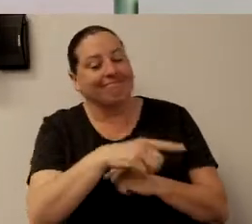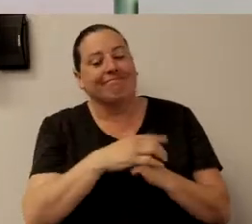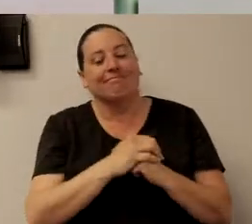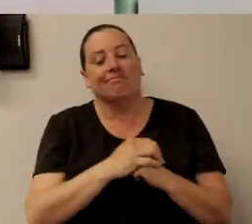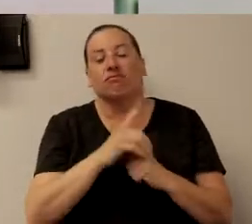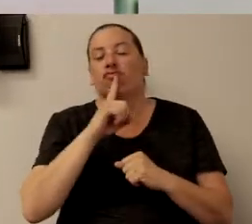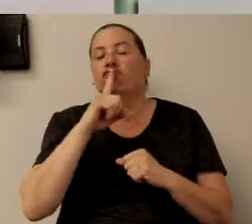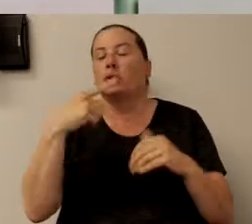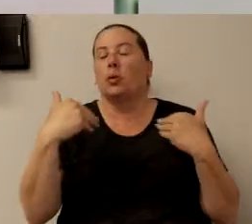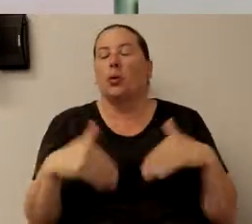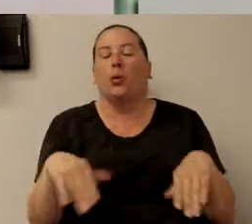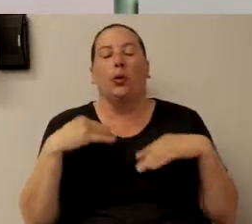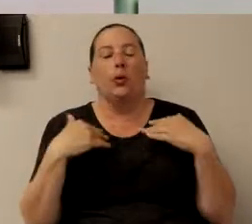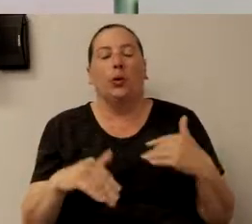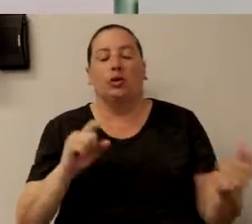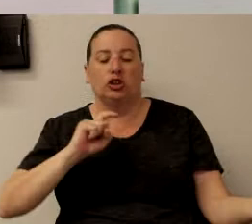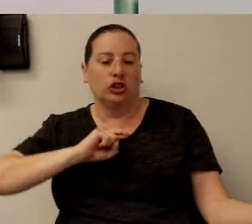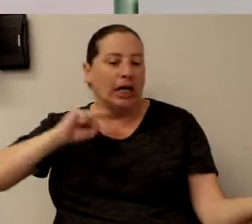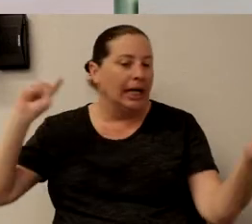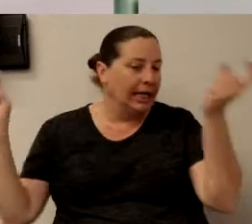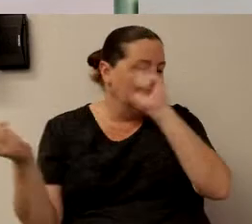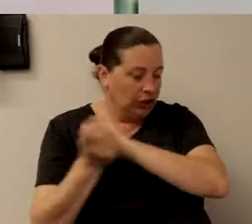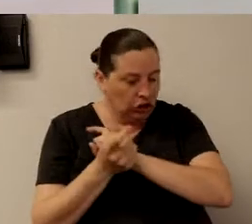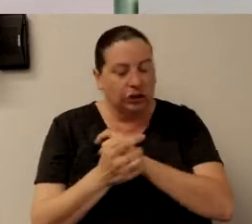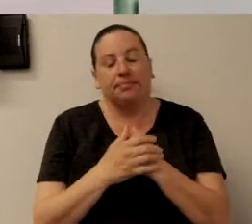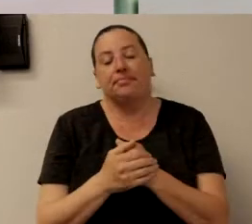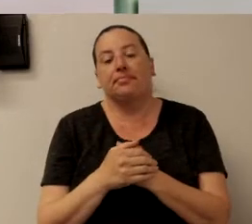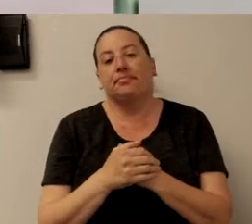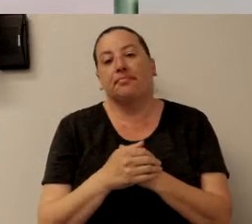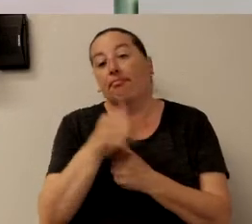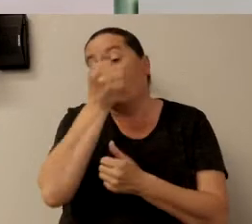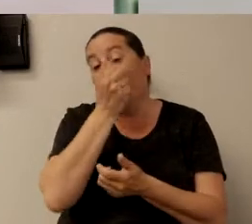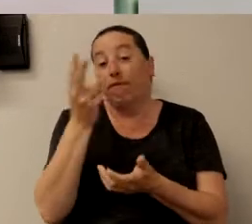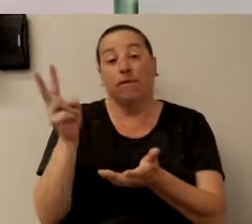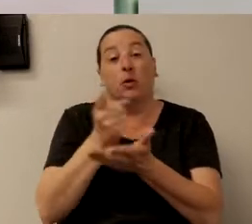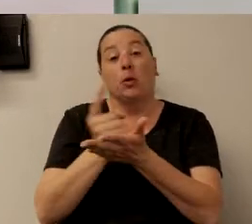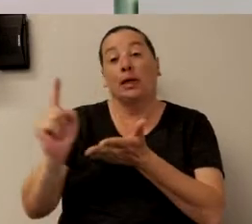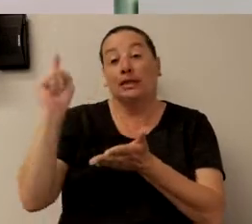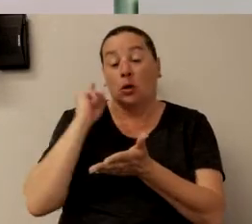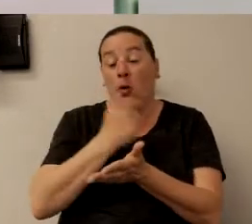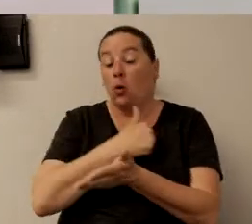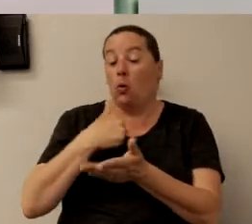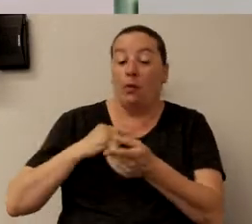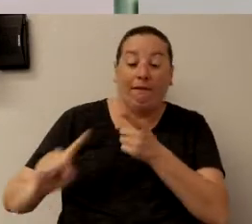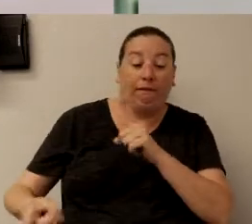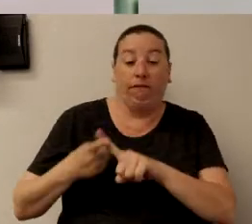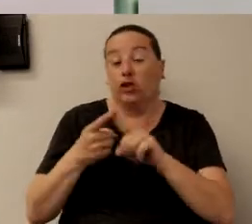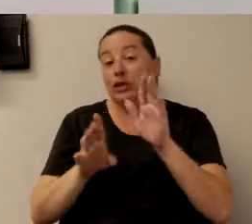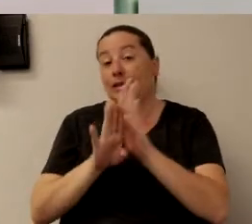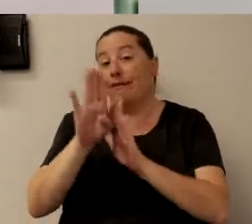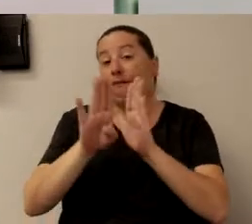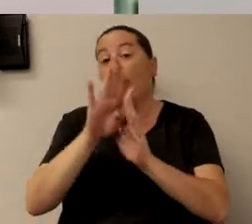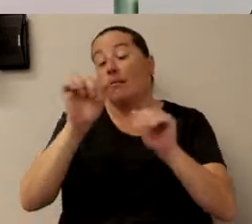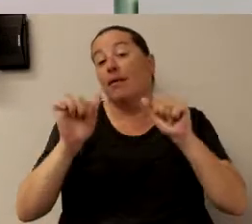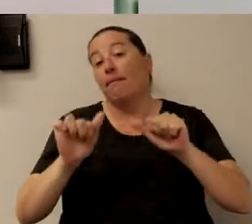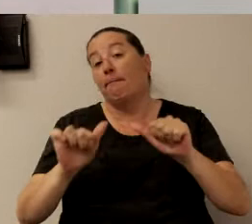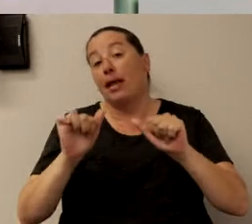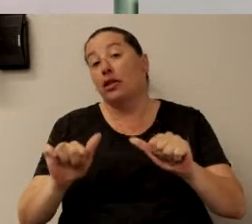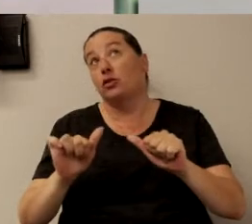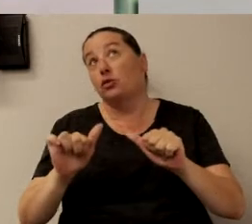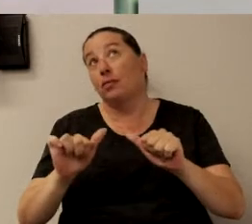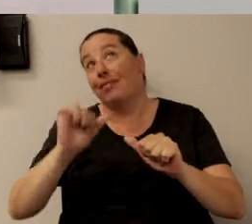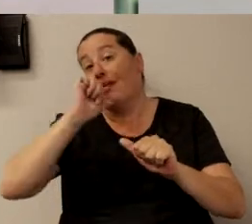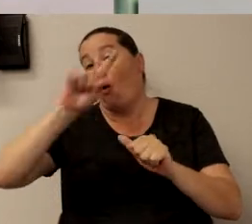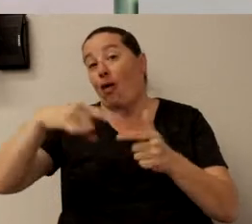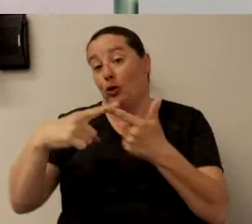a game changer. A few weeks ago, we first developed the ability to not only collect